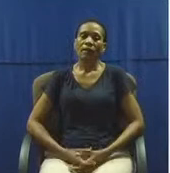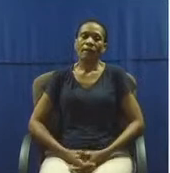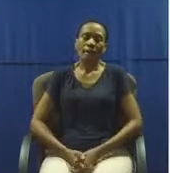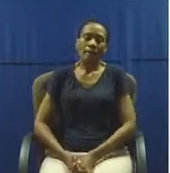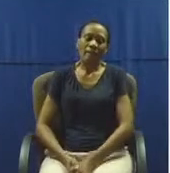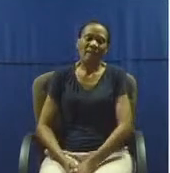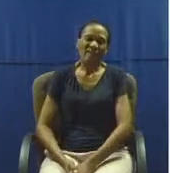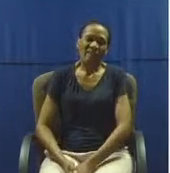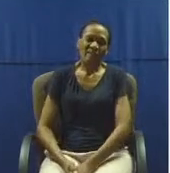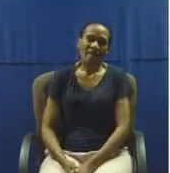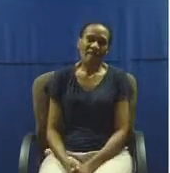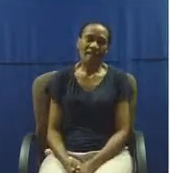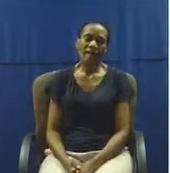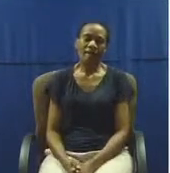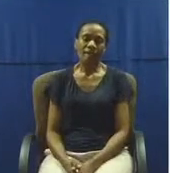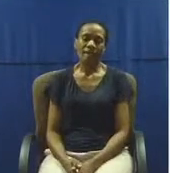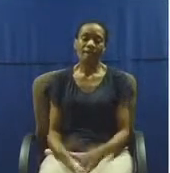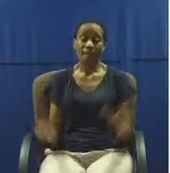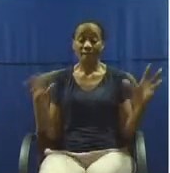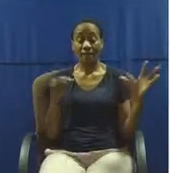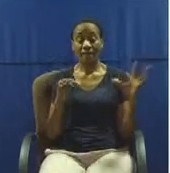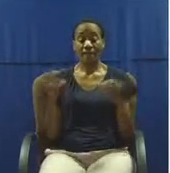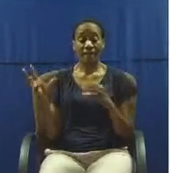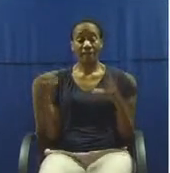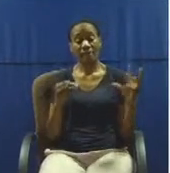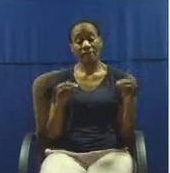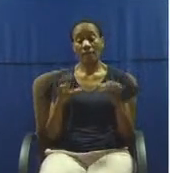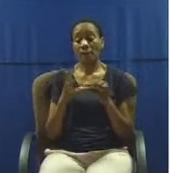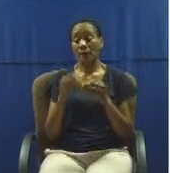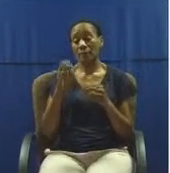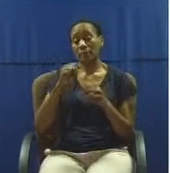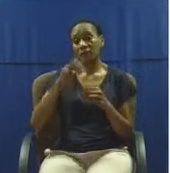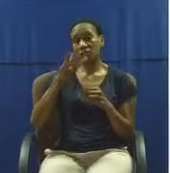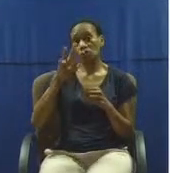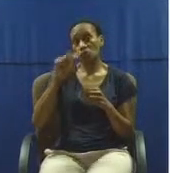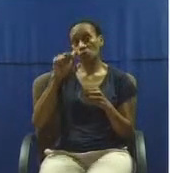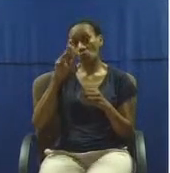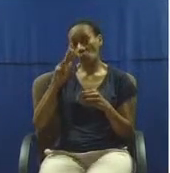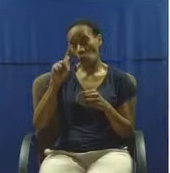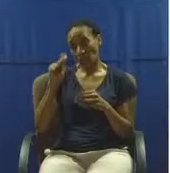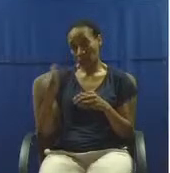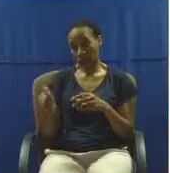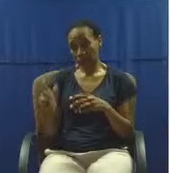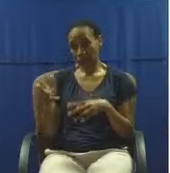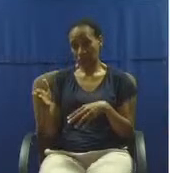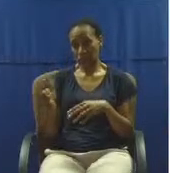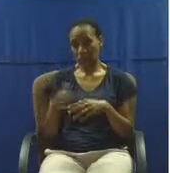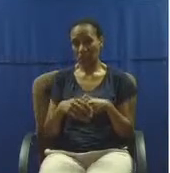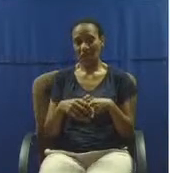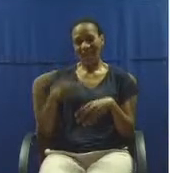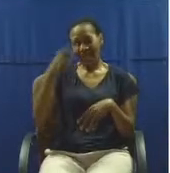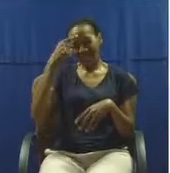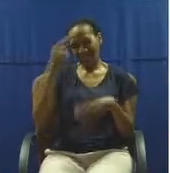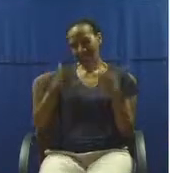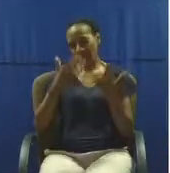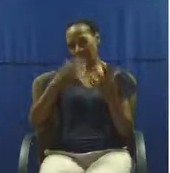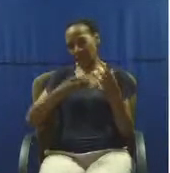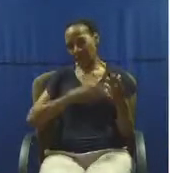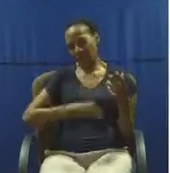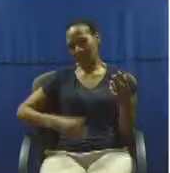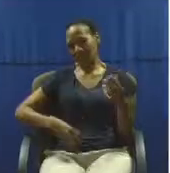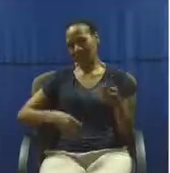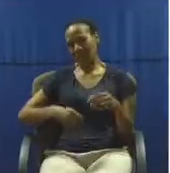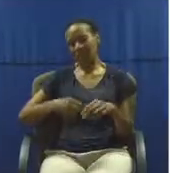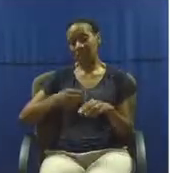Honourable Speaker, may I Honorable attribute... Swart, you have the floor. May I attribute that to the lack of medication the President referred to earlier this